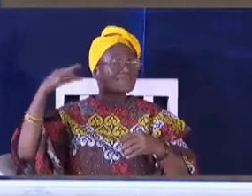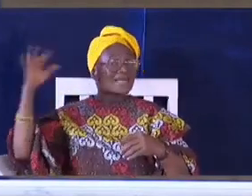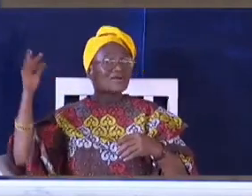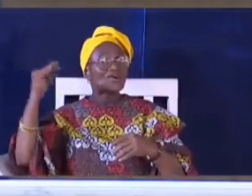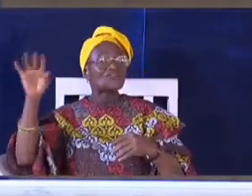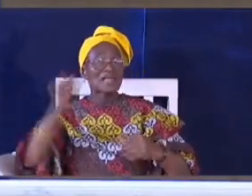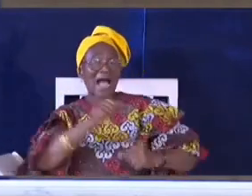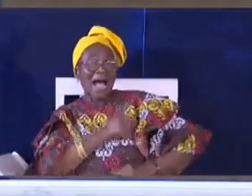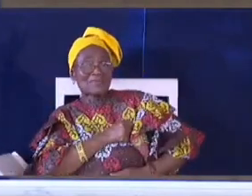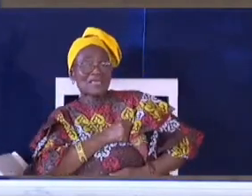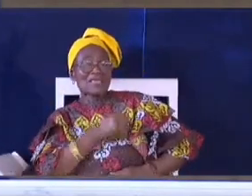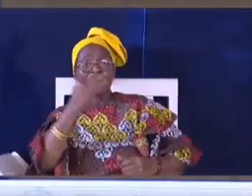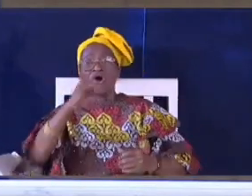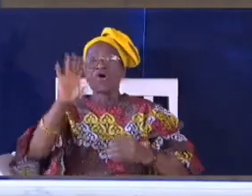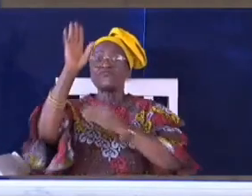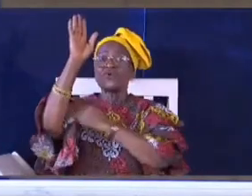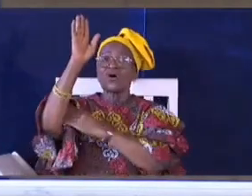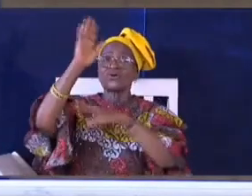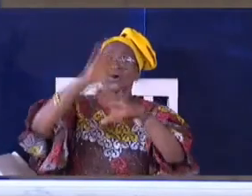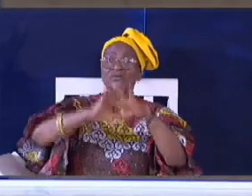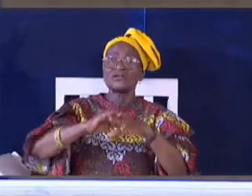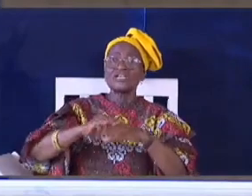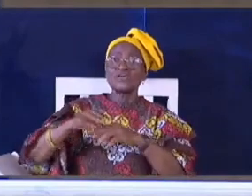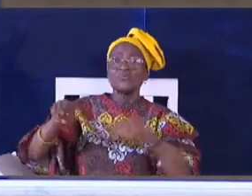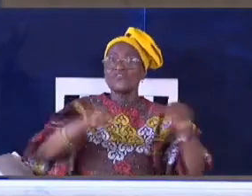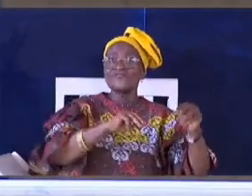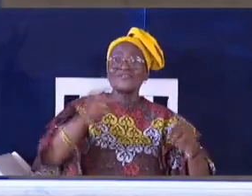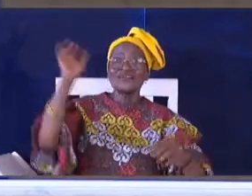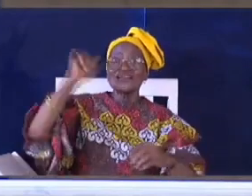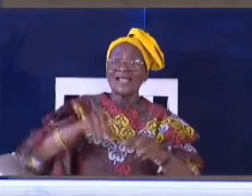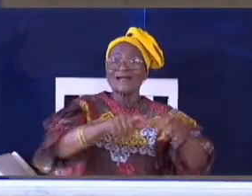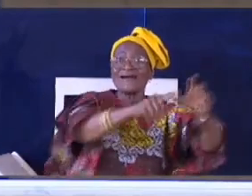the move, they fled.